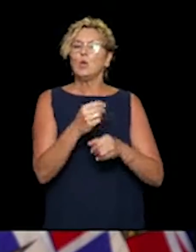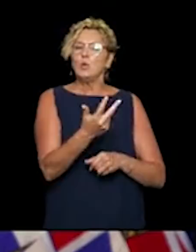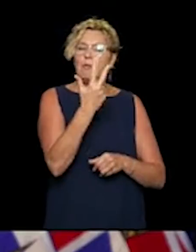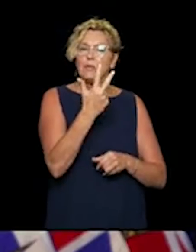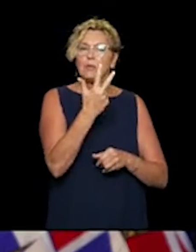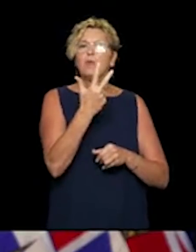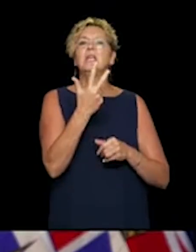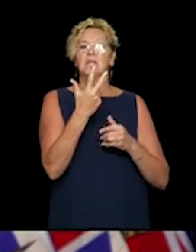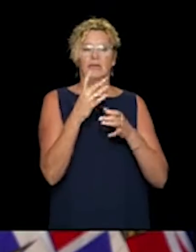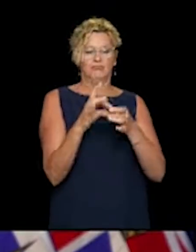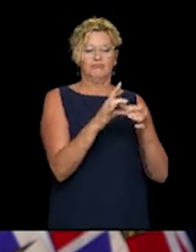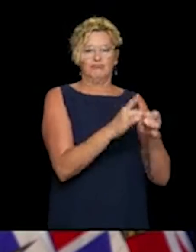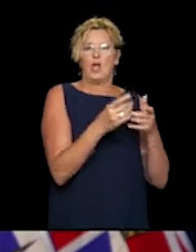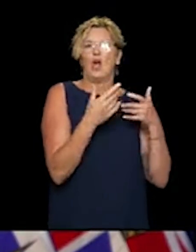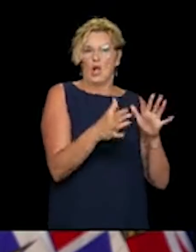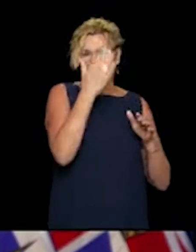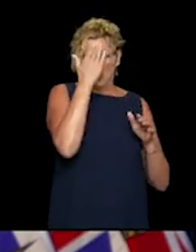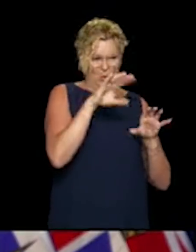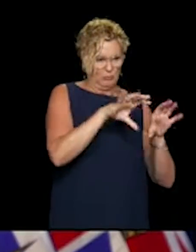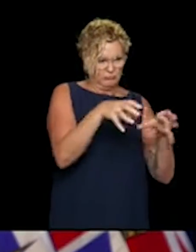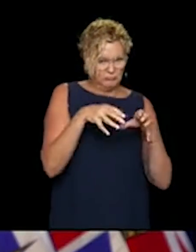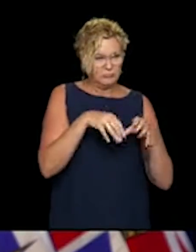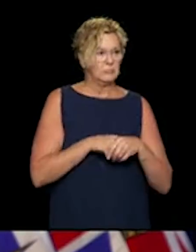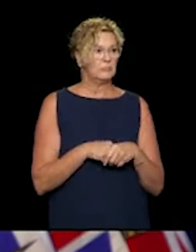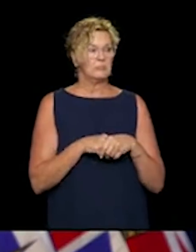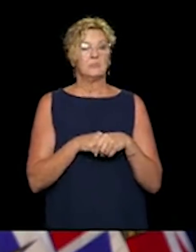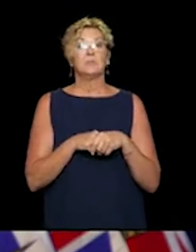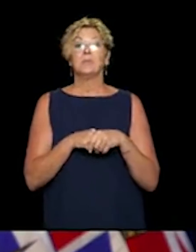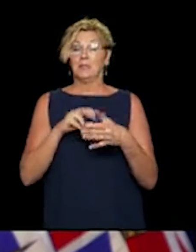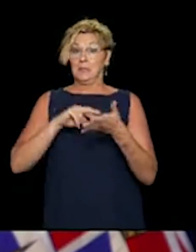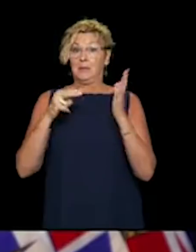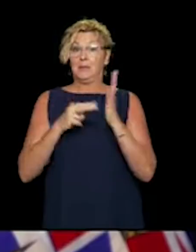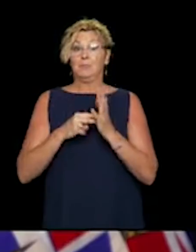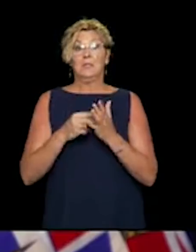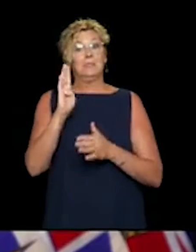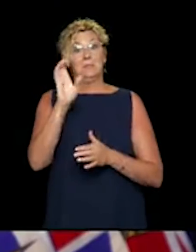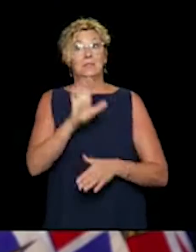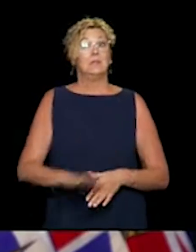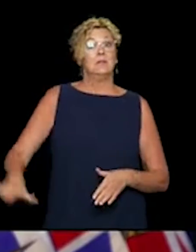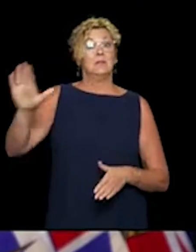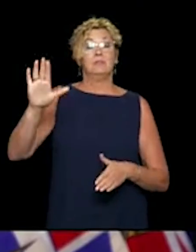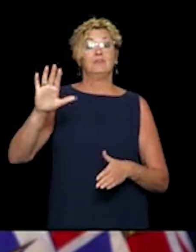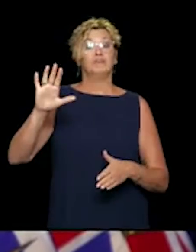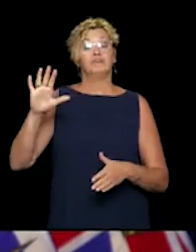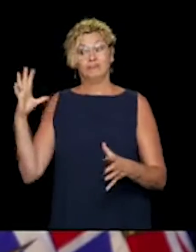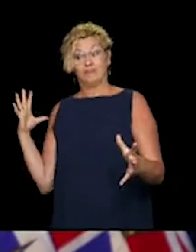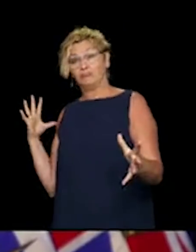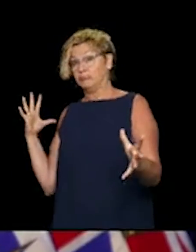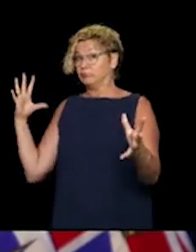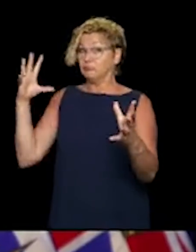including 3 epidemiologically linked cases over the last weekend. That brings our total here in British Columbia